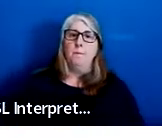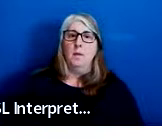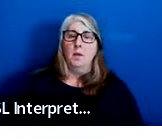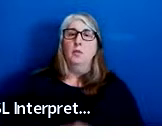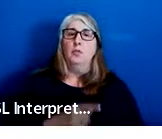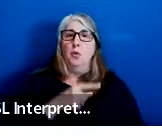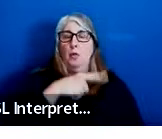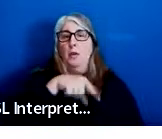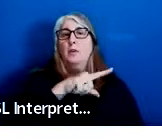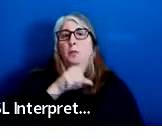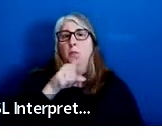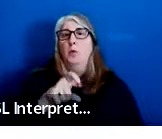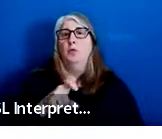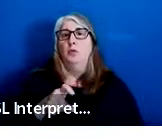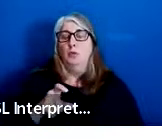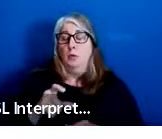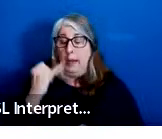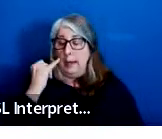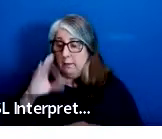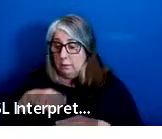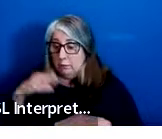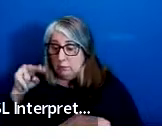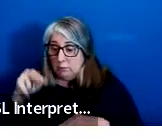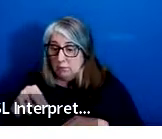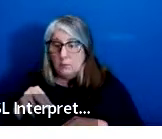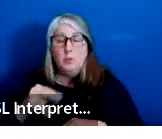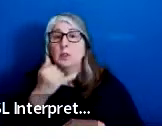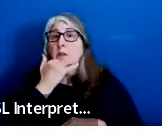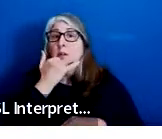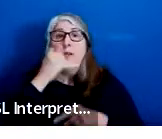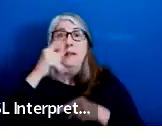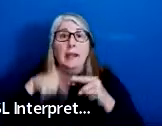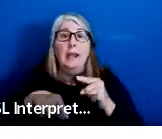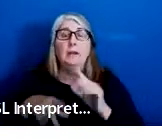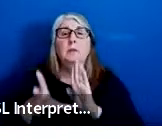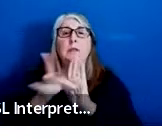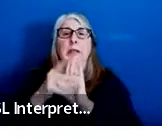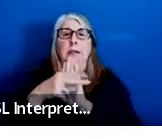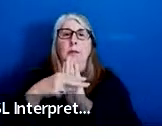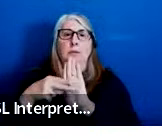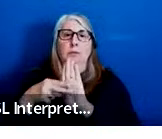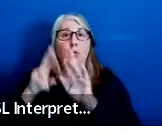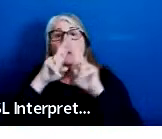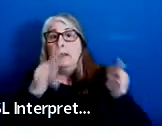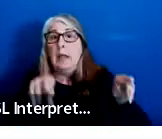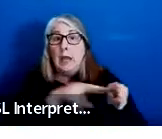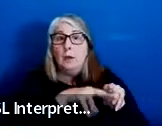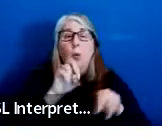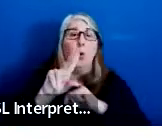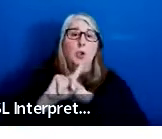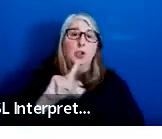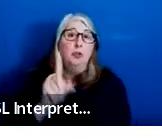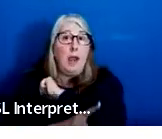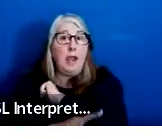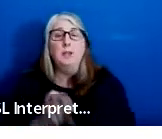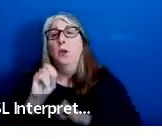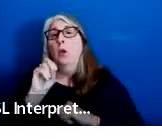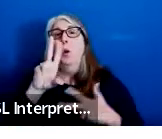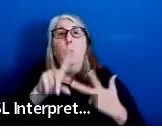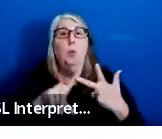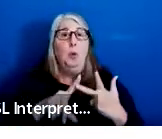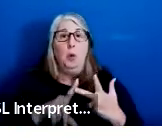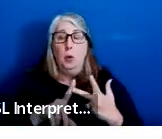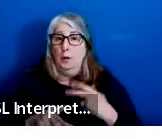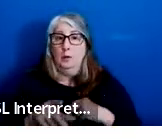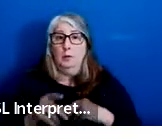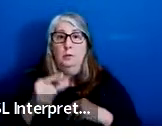there that says what was wrong. You might find that on a recycling bin or on a trash bin as well. If there's something that is unsafe